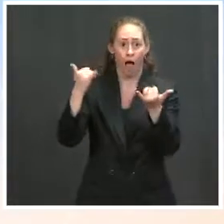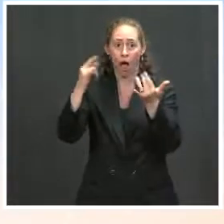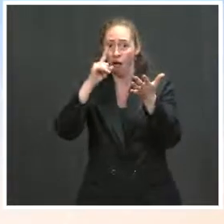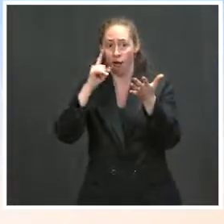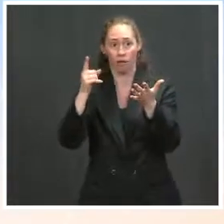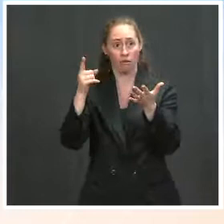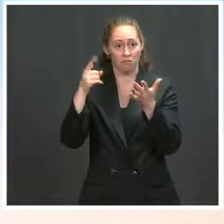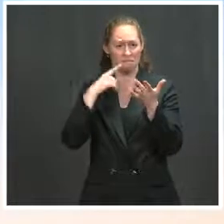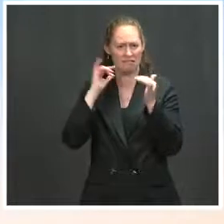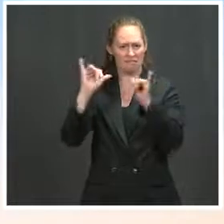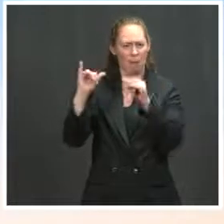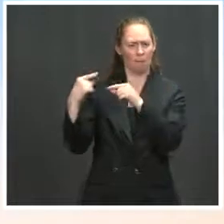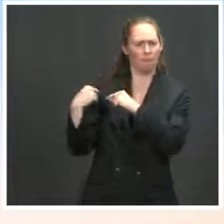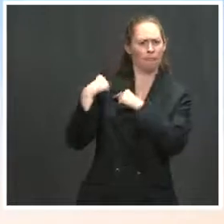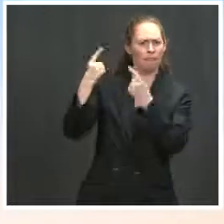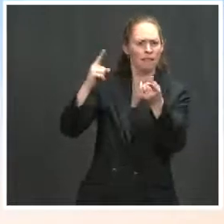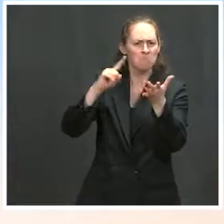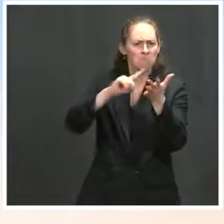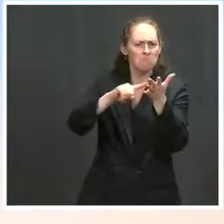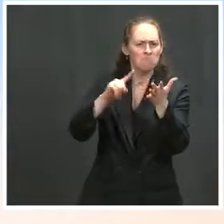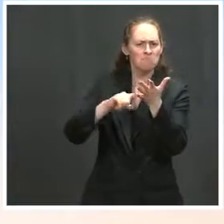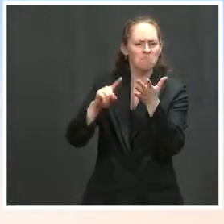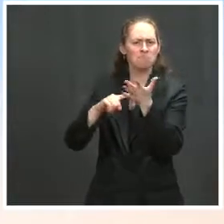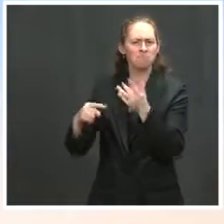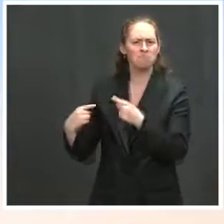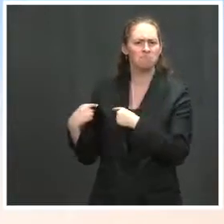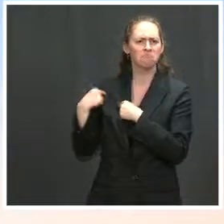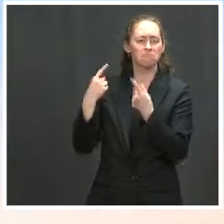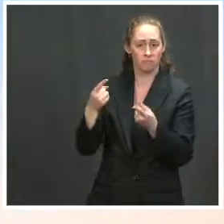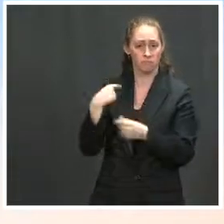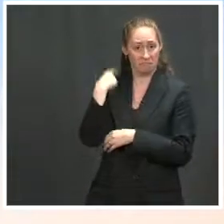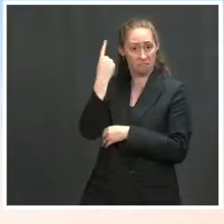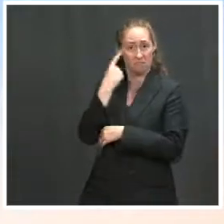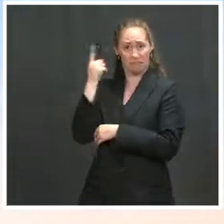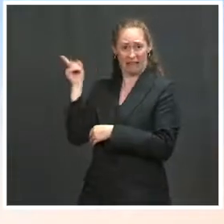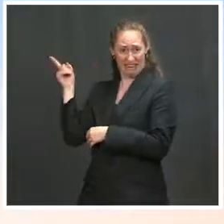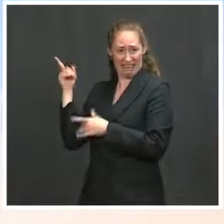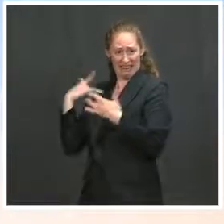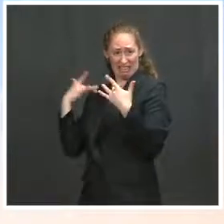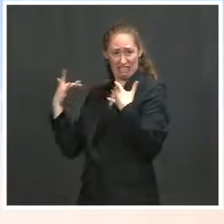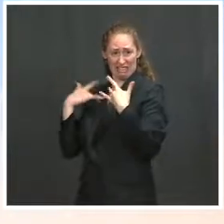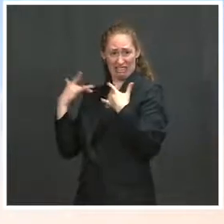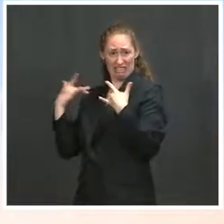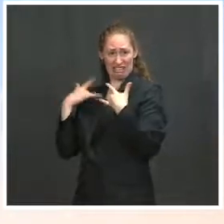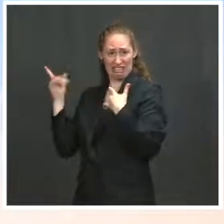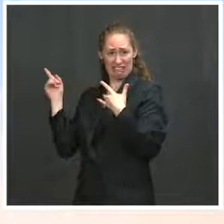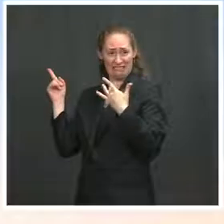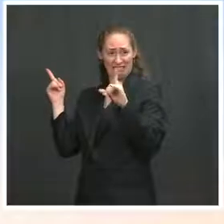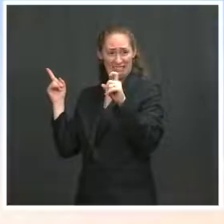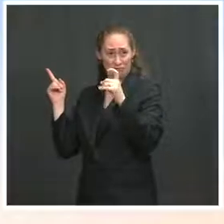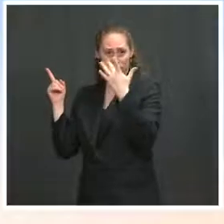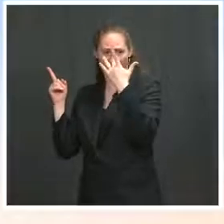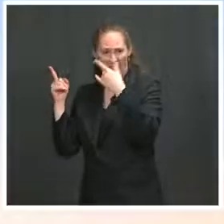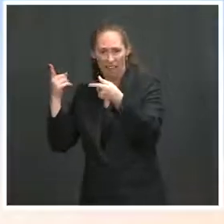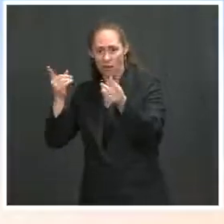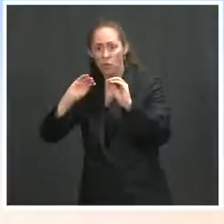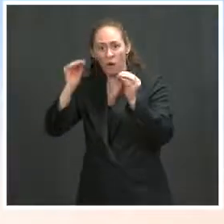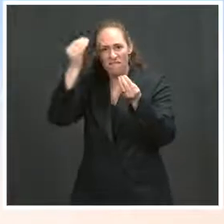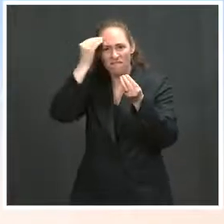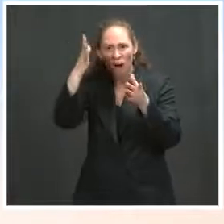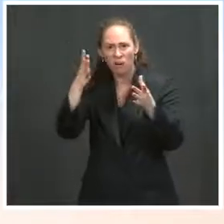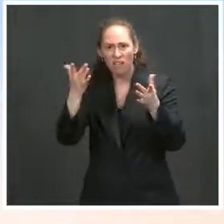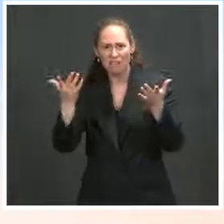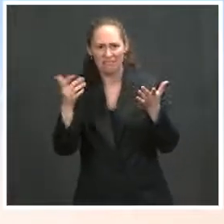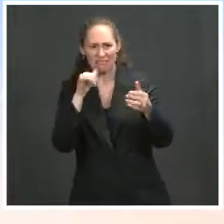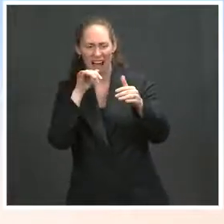IC does not have enough visibility, even if they're redoubling their efforts into is there a collection problem there? Well, I think this is going to be the process,